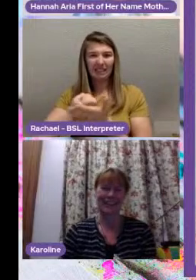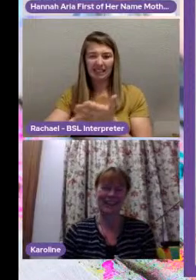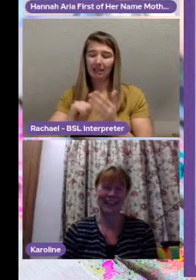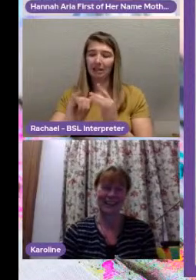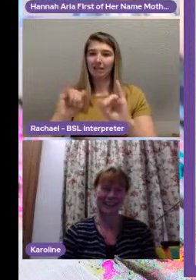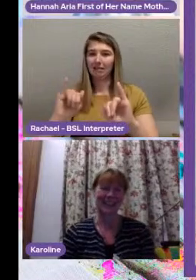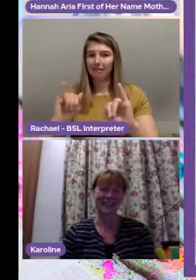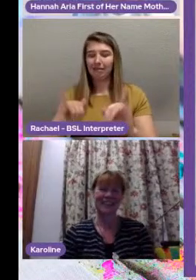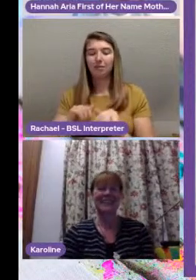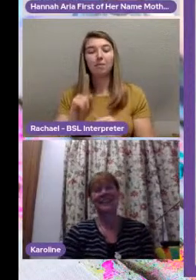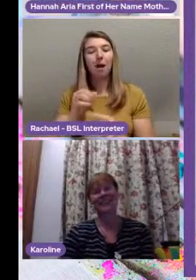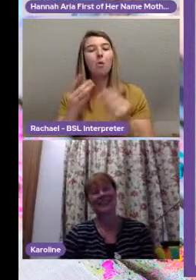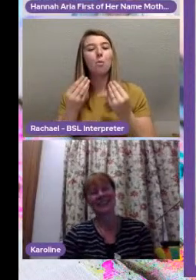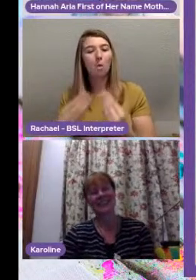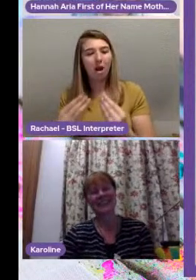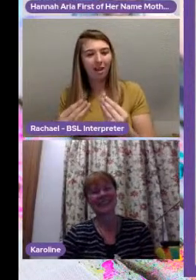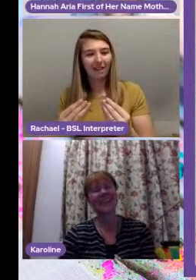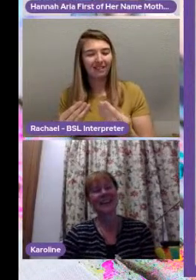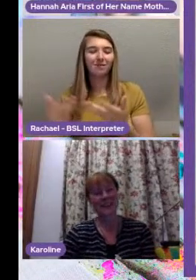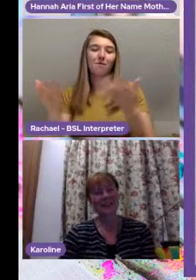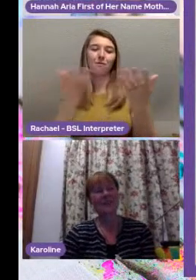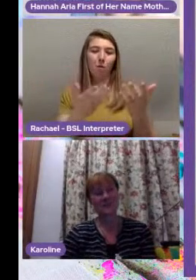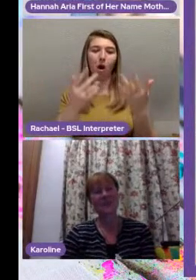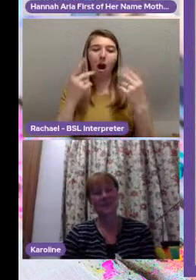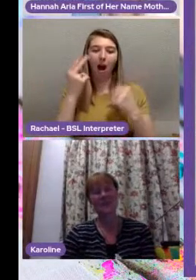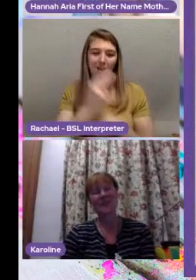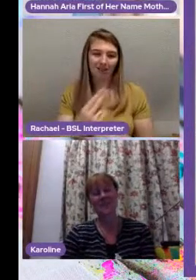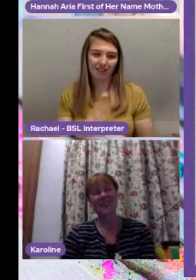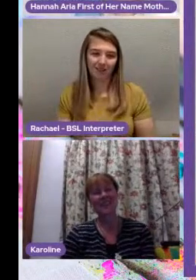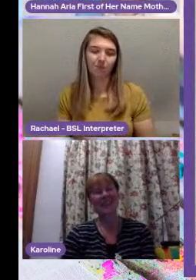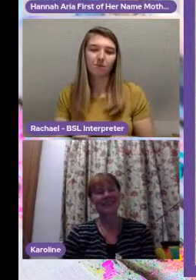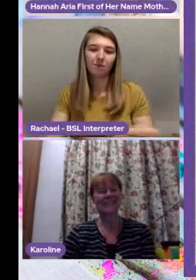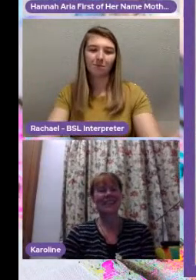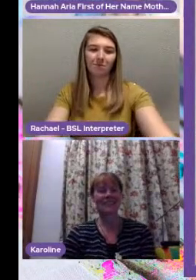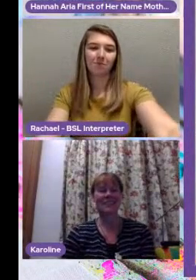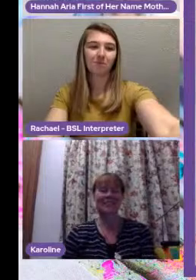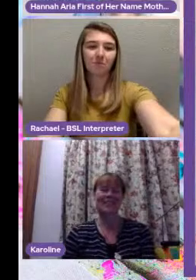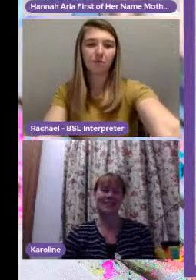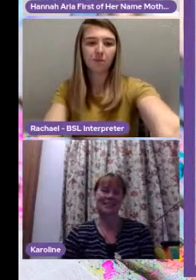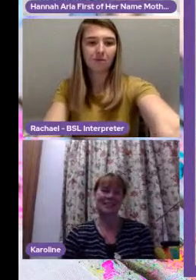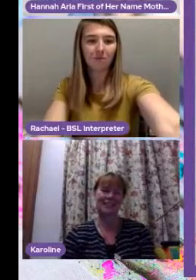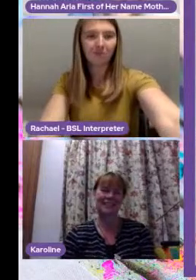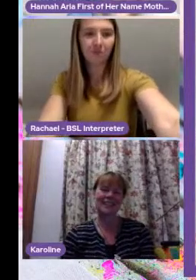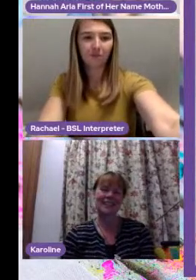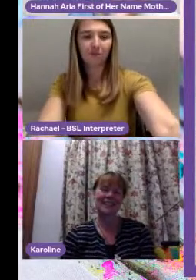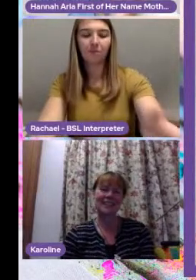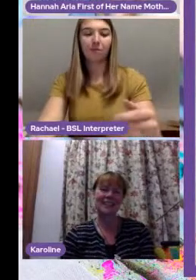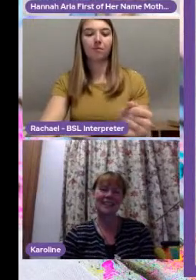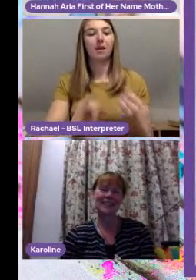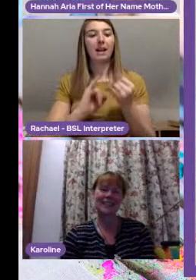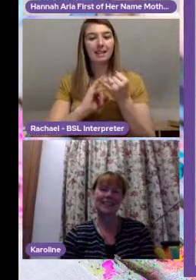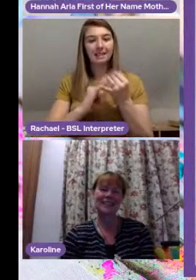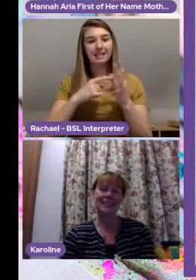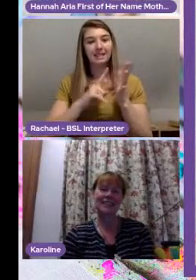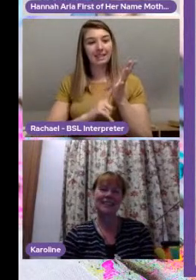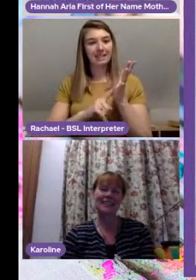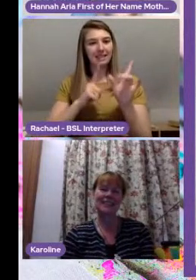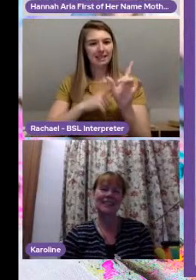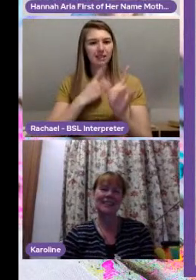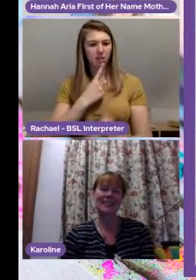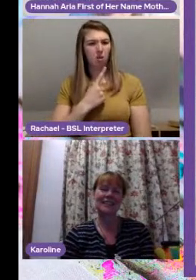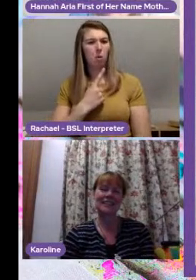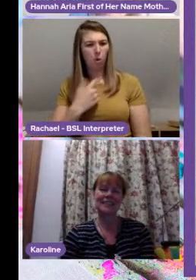But worth it. In the name of art, it's absolutely worth it. Yes, Sally says. Interesting method of